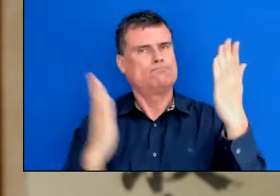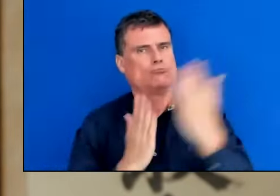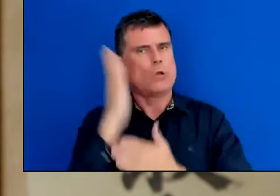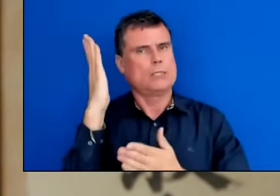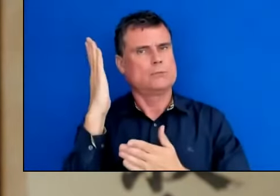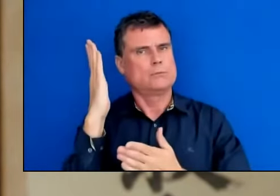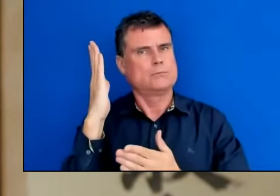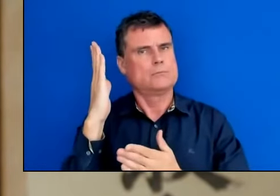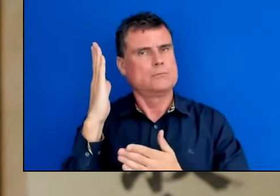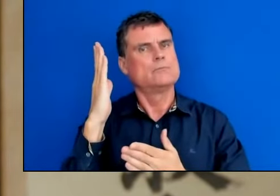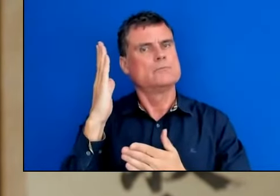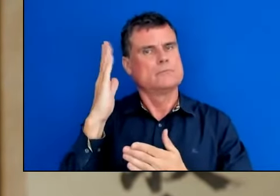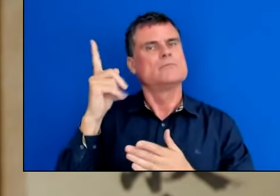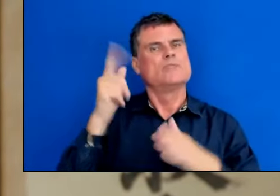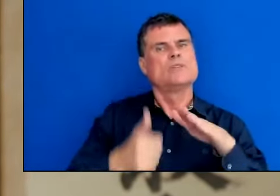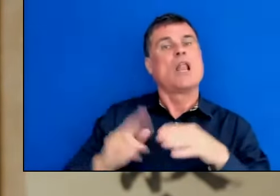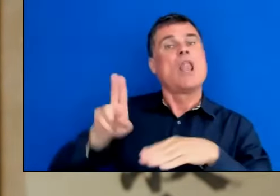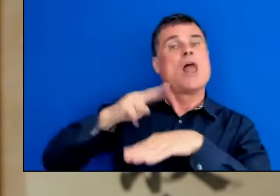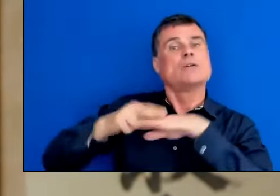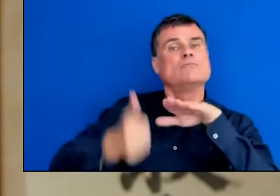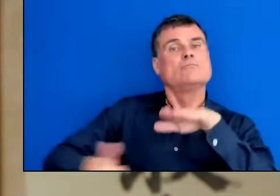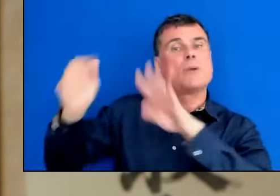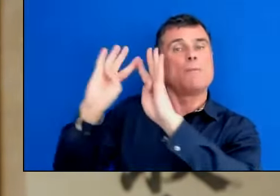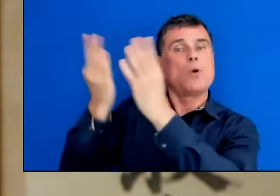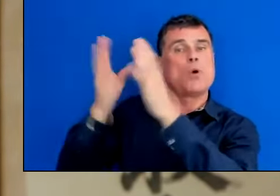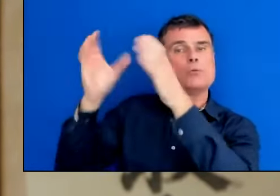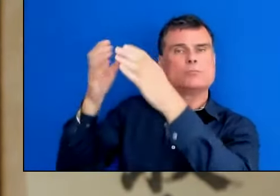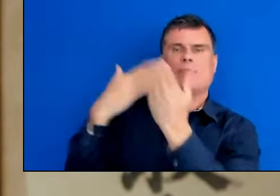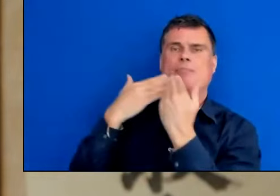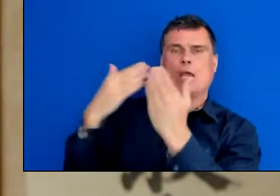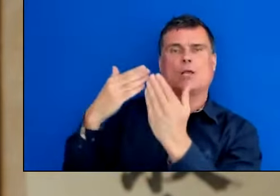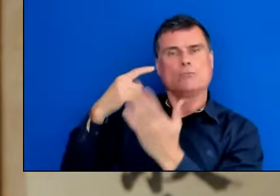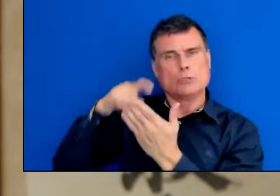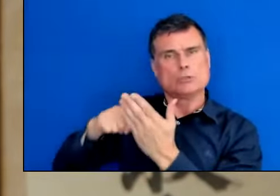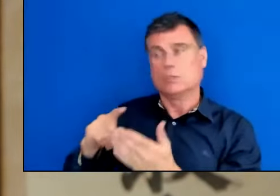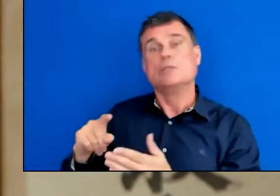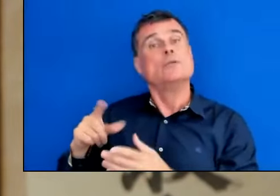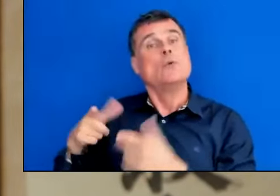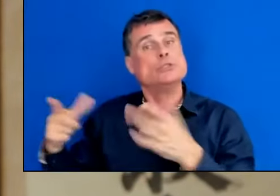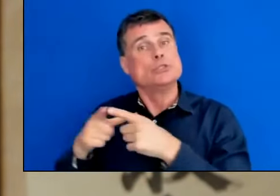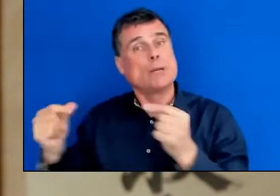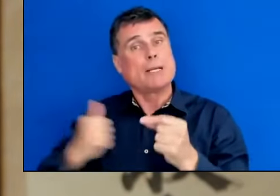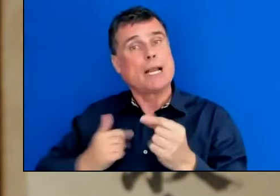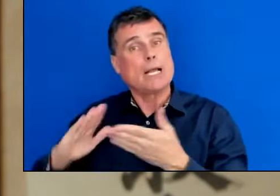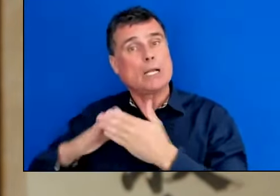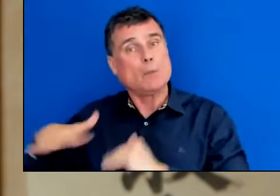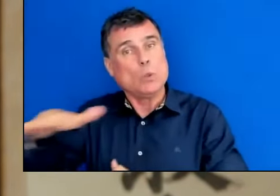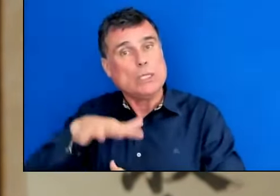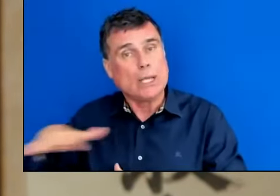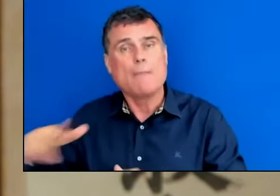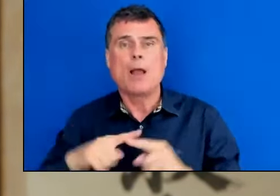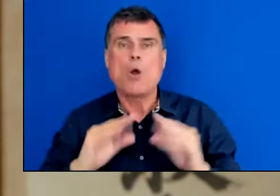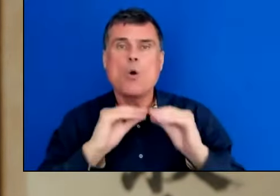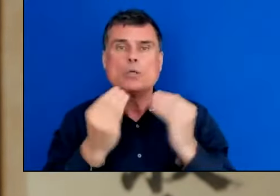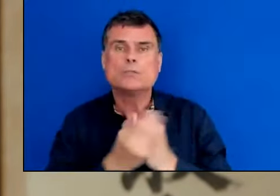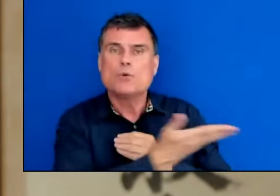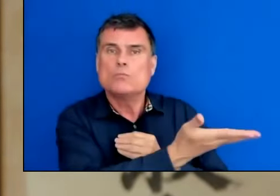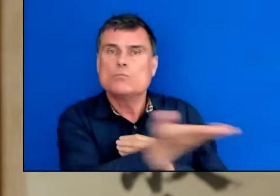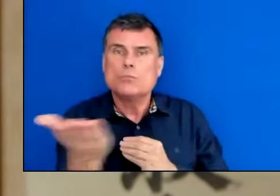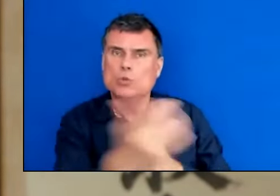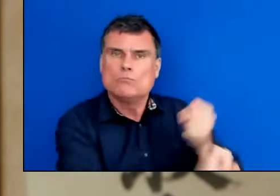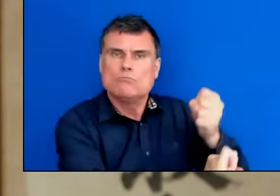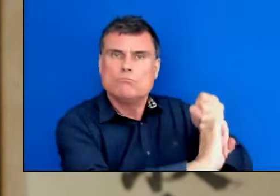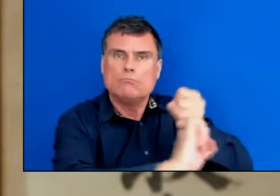On behalf of the National Executive Board, I want to thank the Japanese Canadian community and our member organizations for their